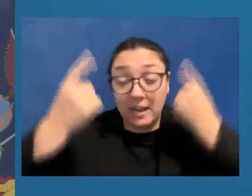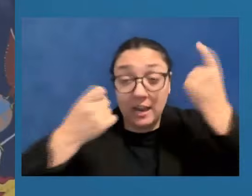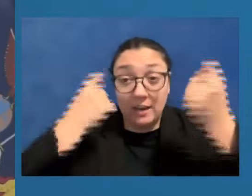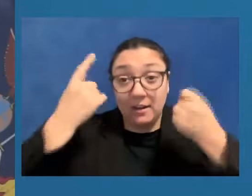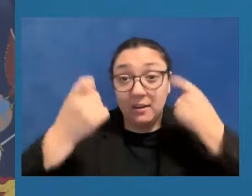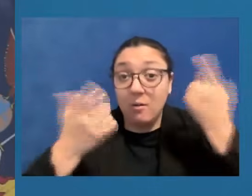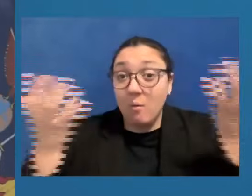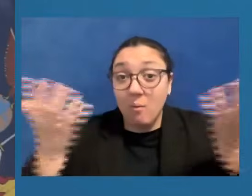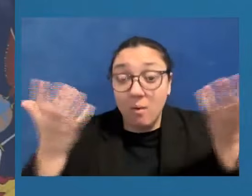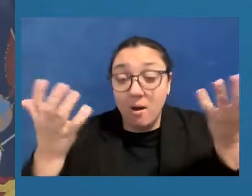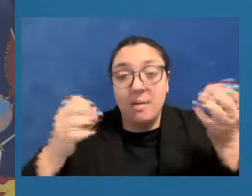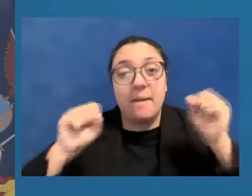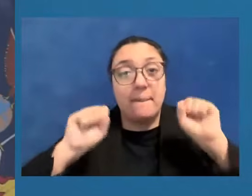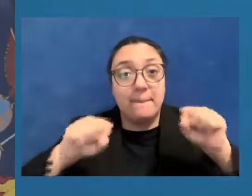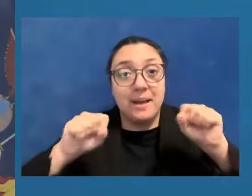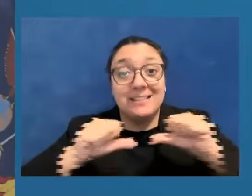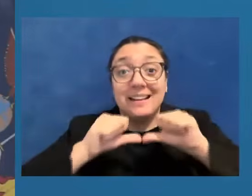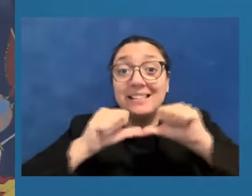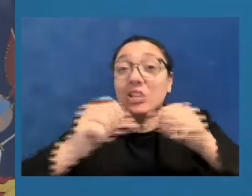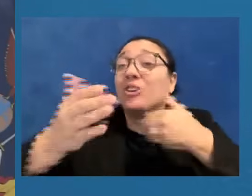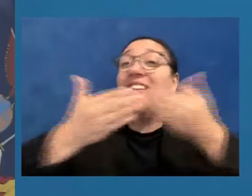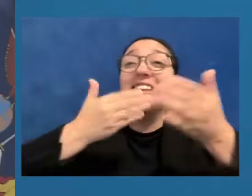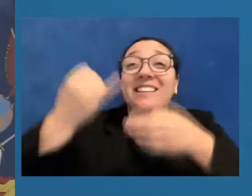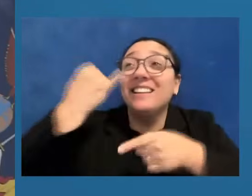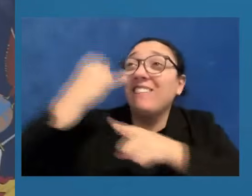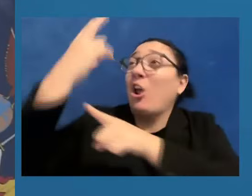to continue even when they say no.